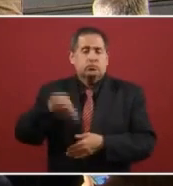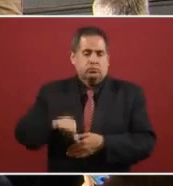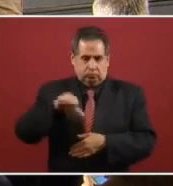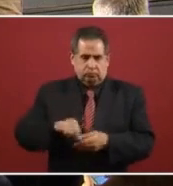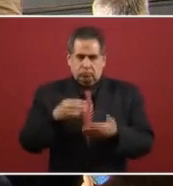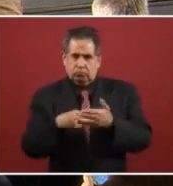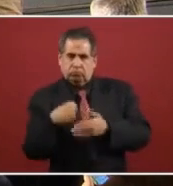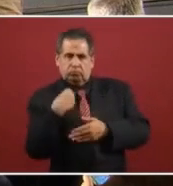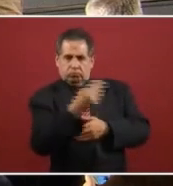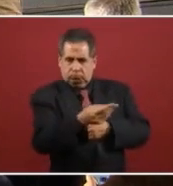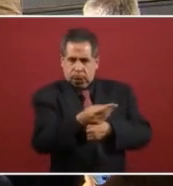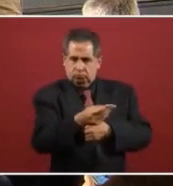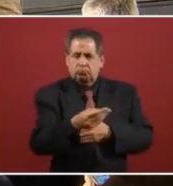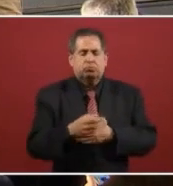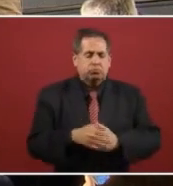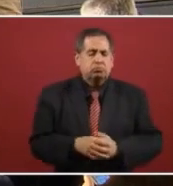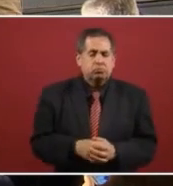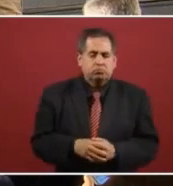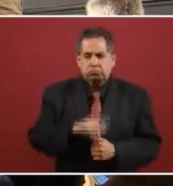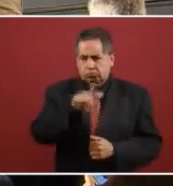We'll be turning it in today.